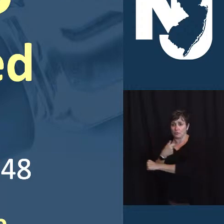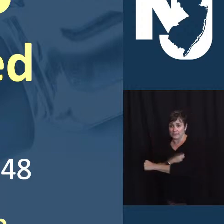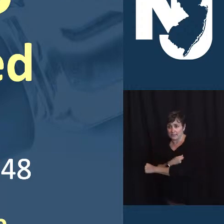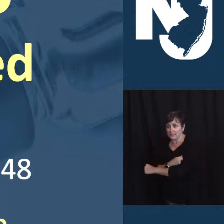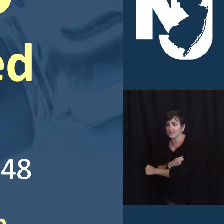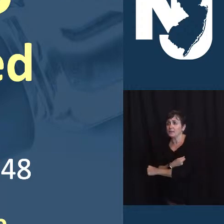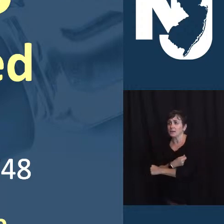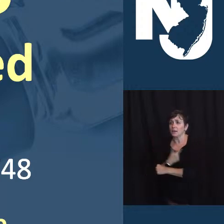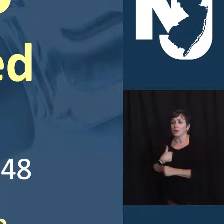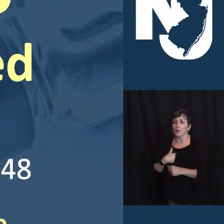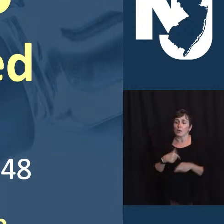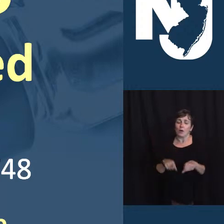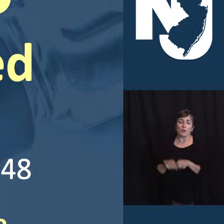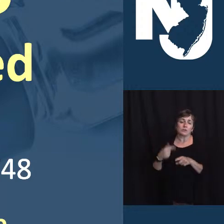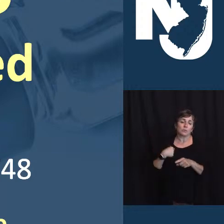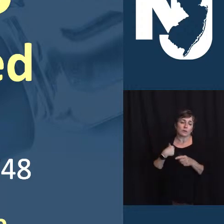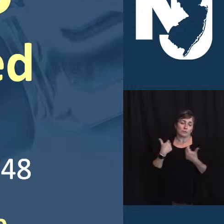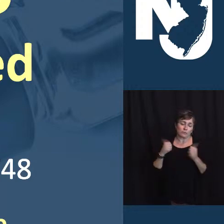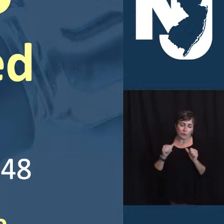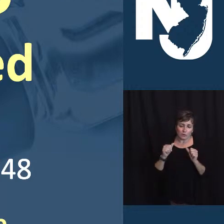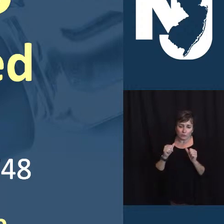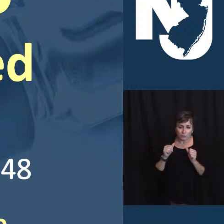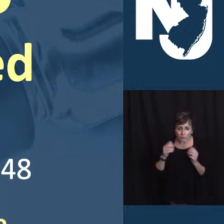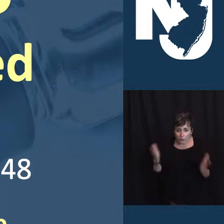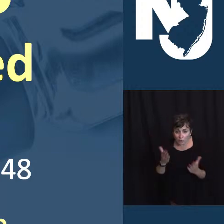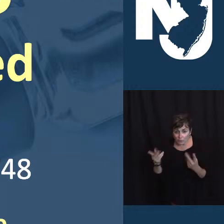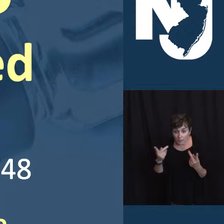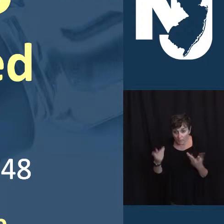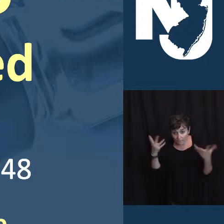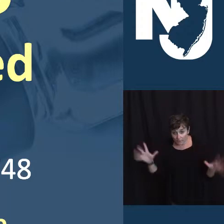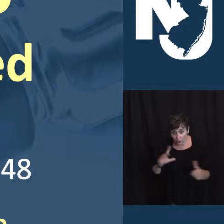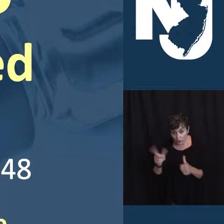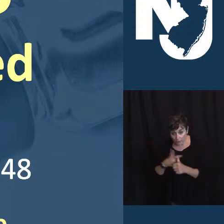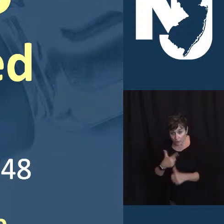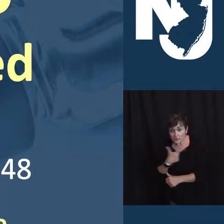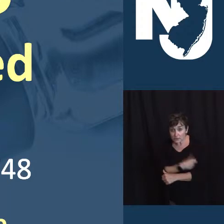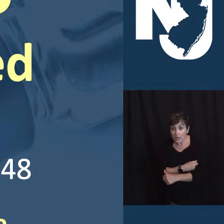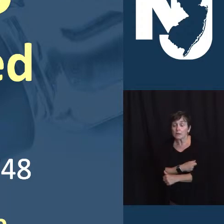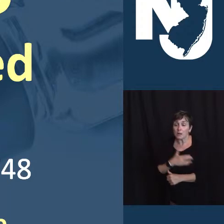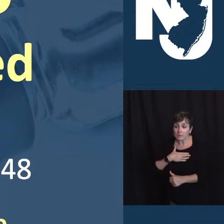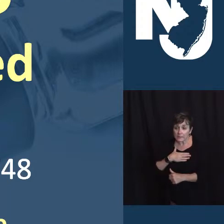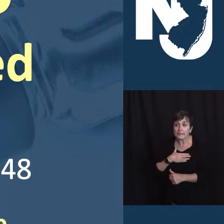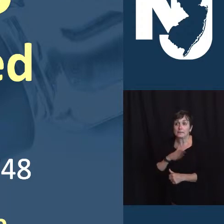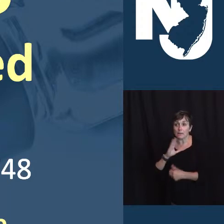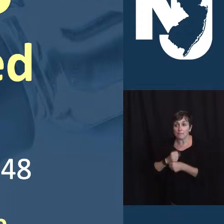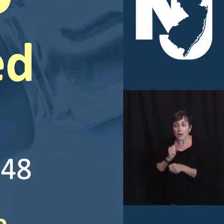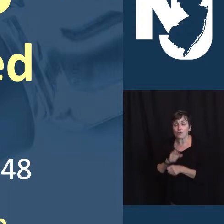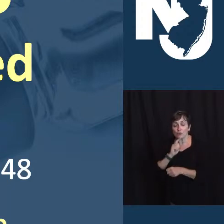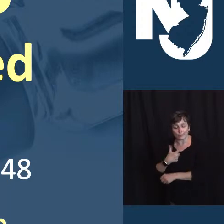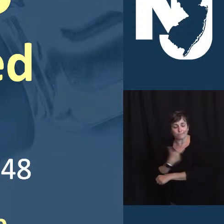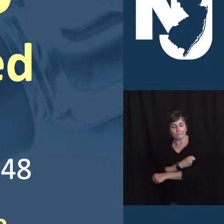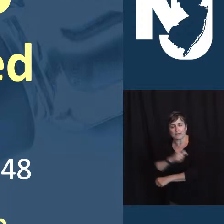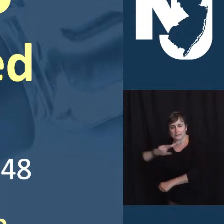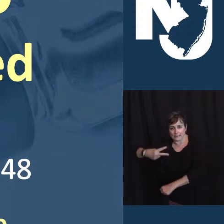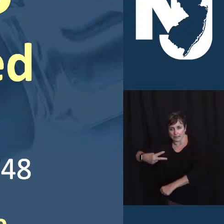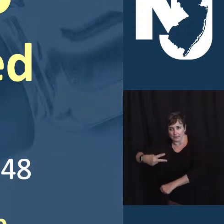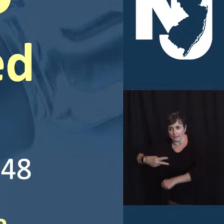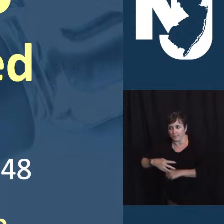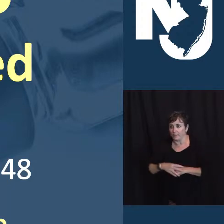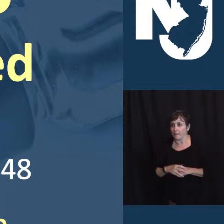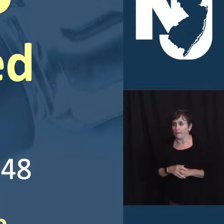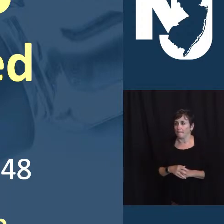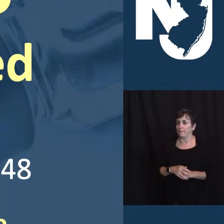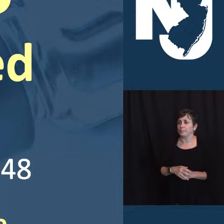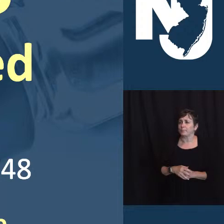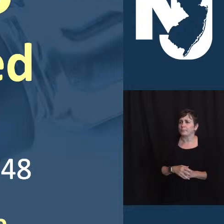are also engaged in making sure that everyone who already had their first dose gets their second. And by the way, we're knocking on, Dan